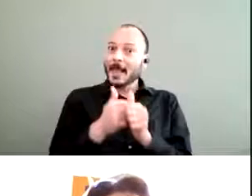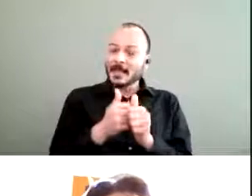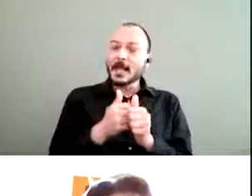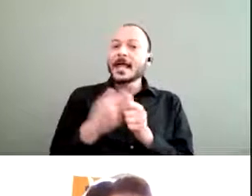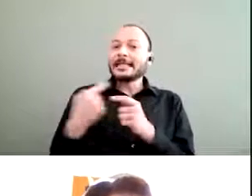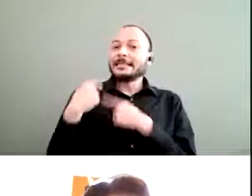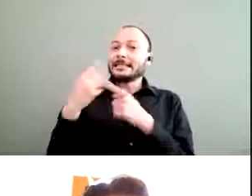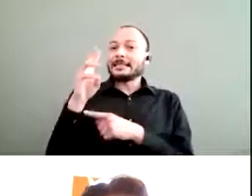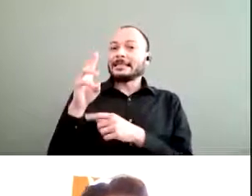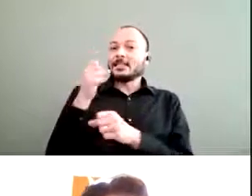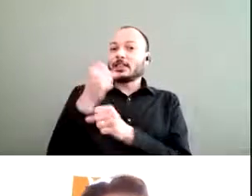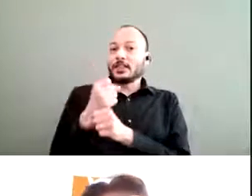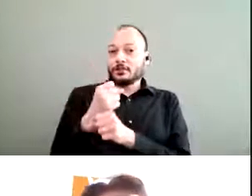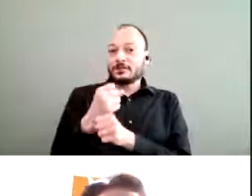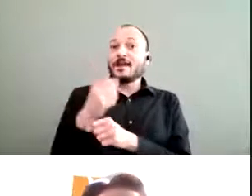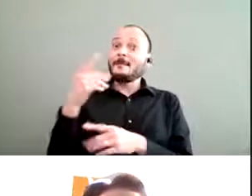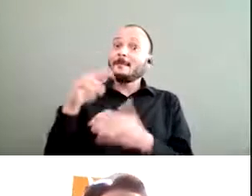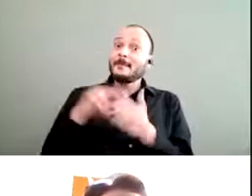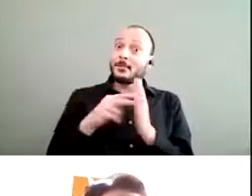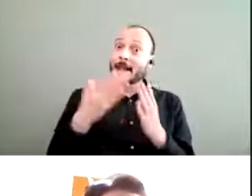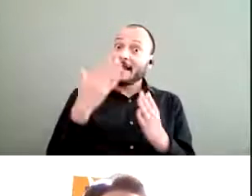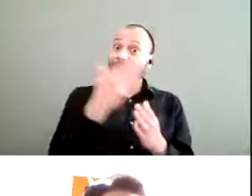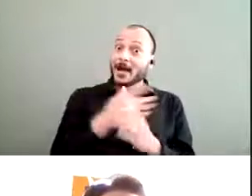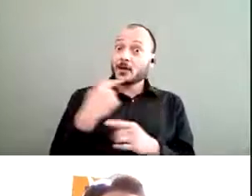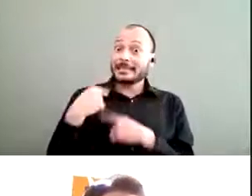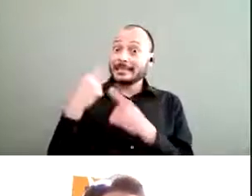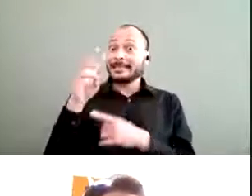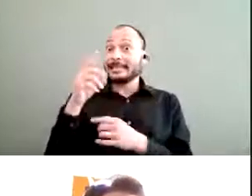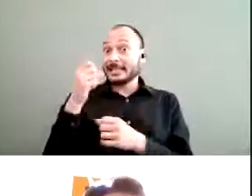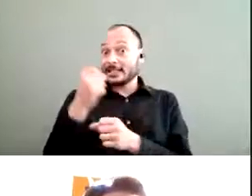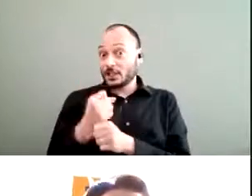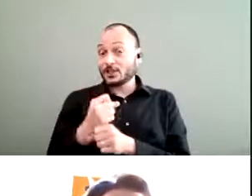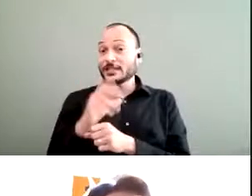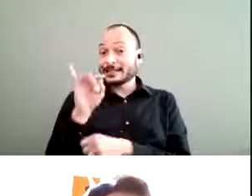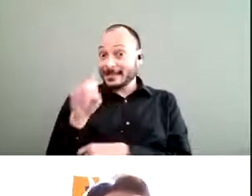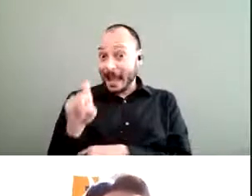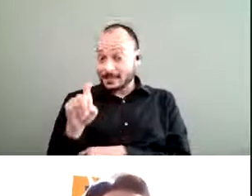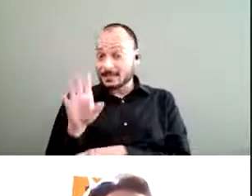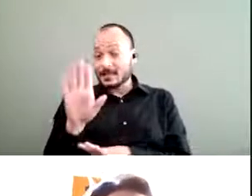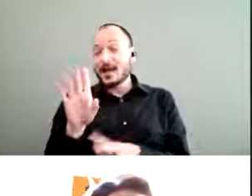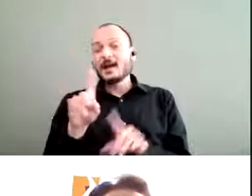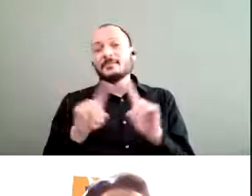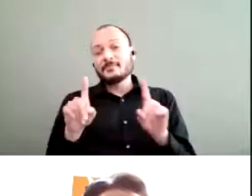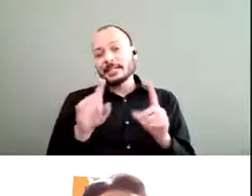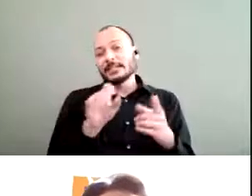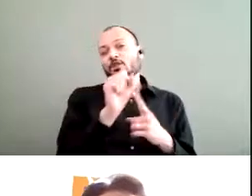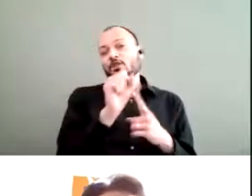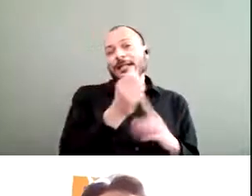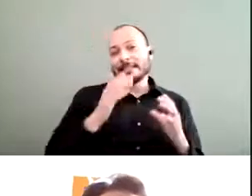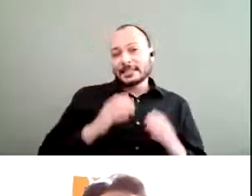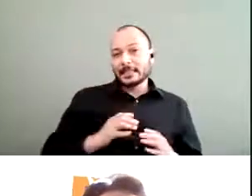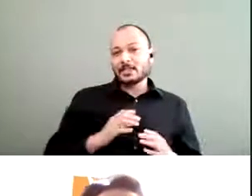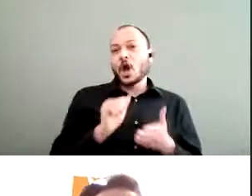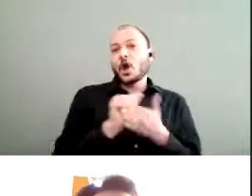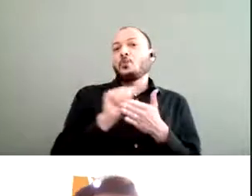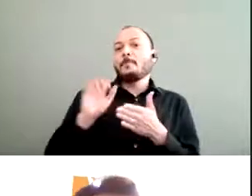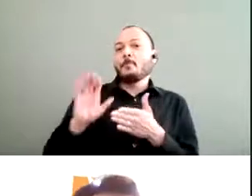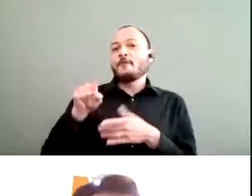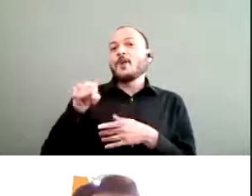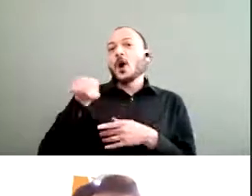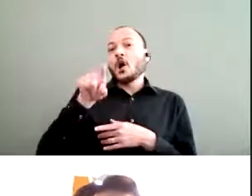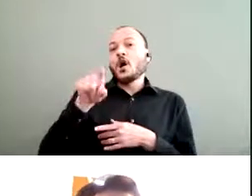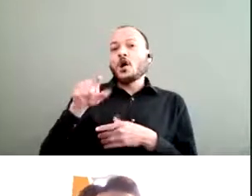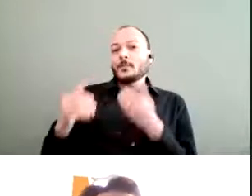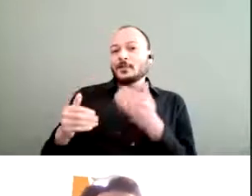past 6 years in returns. However, in the case of citizenship and removal proceedings, they want to see 10